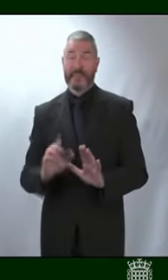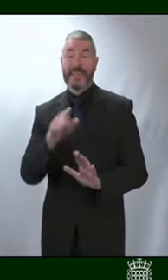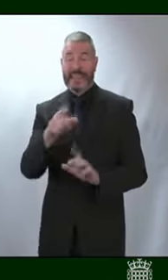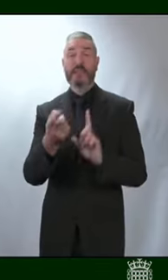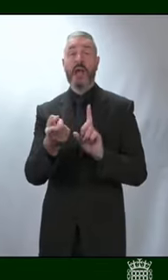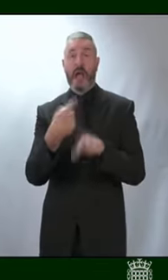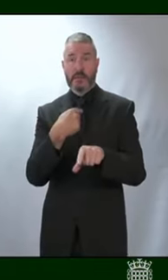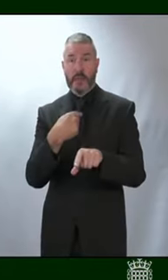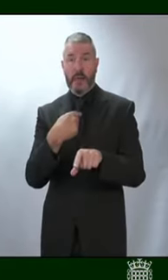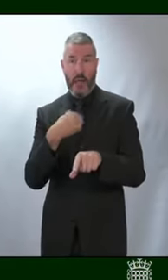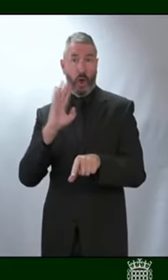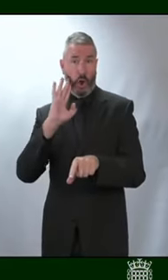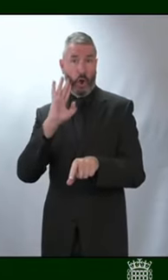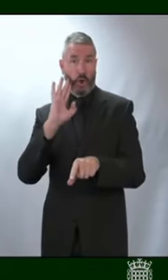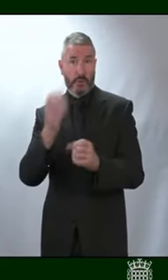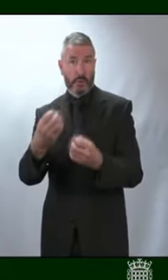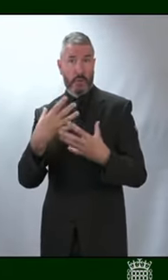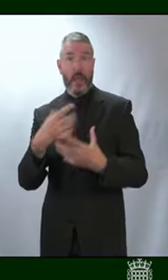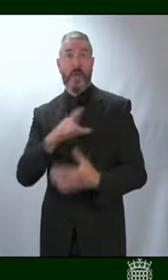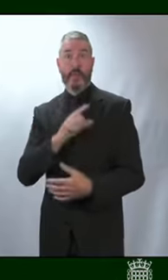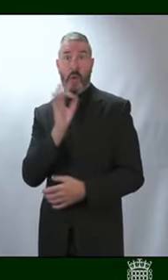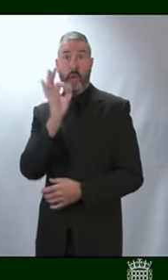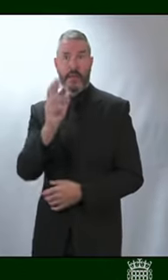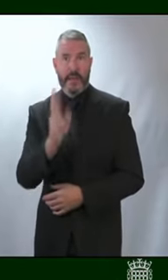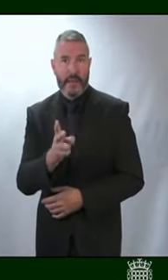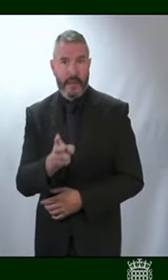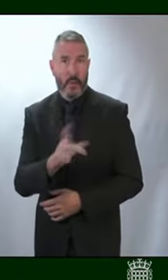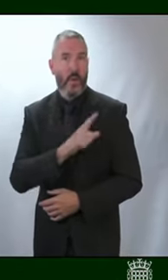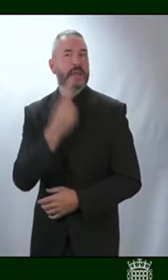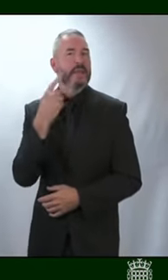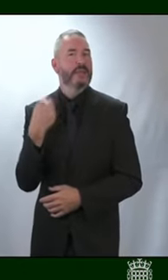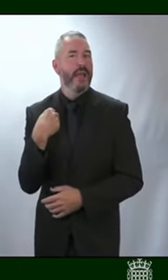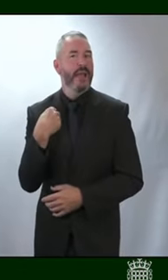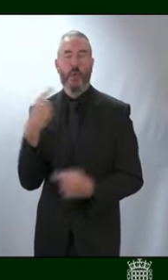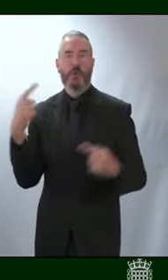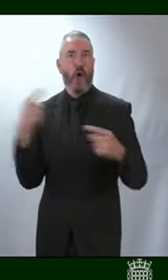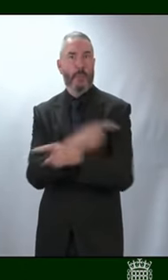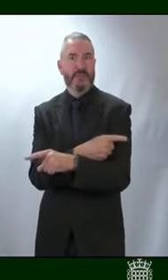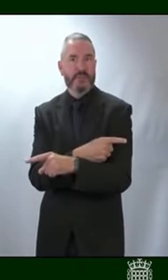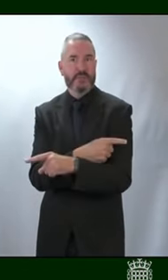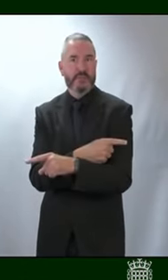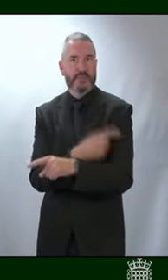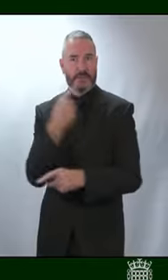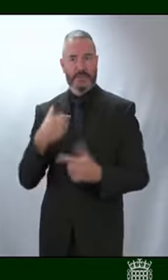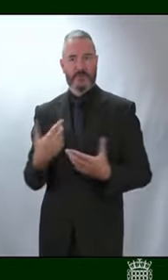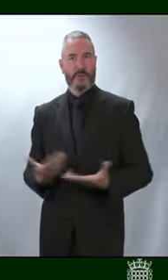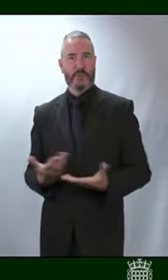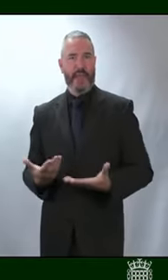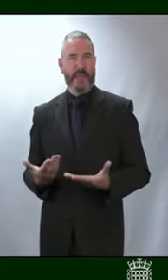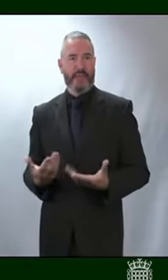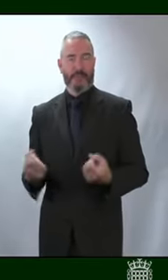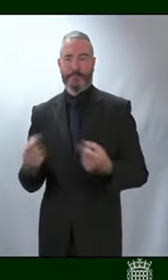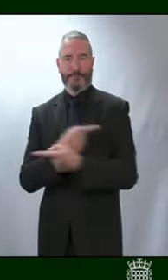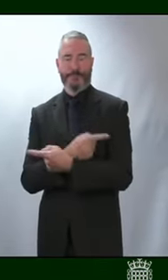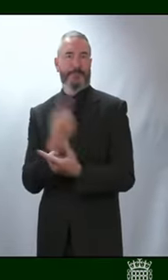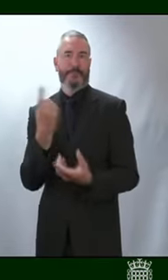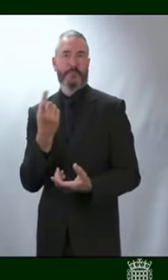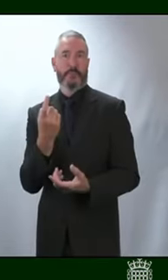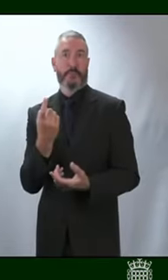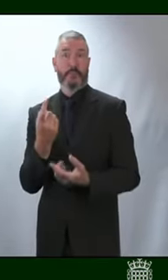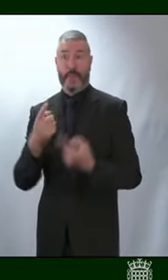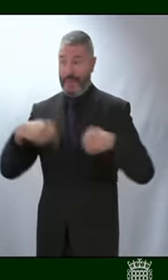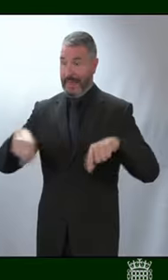that the Prime Minister gave to the questions. That's why I asked him the question, because yesterday he said the complete opposite of what he said today. Everybody who was in the